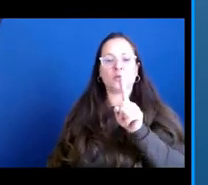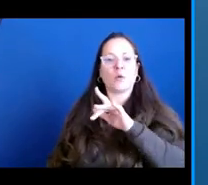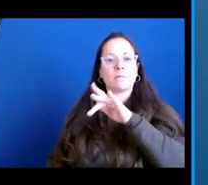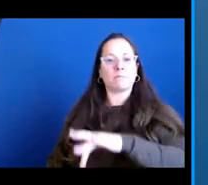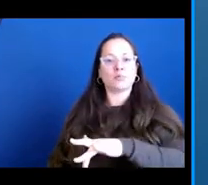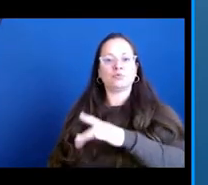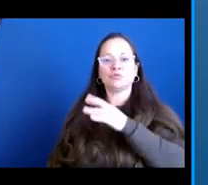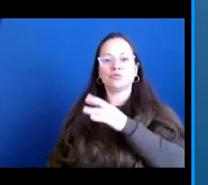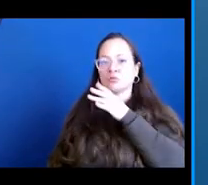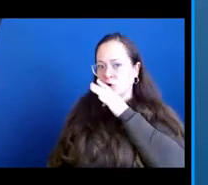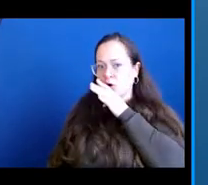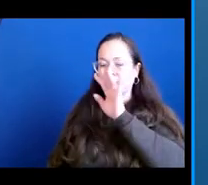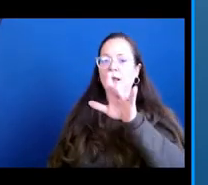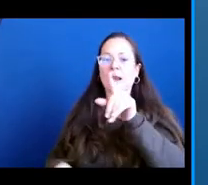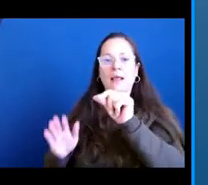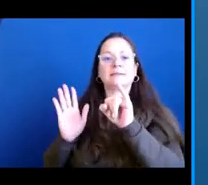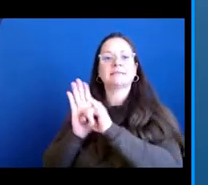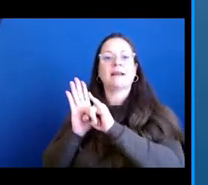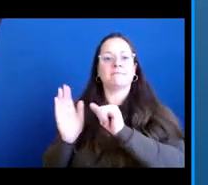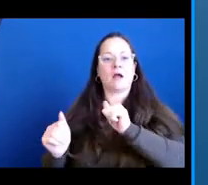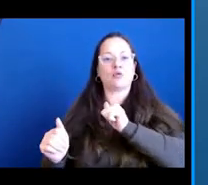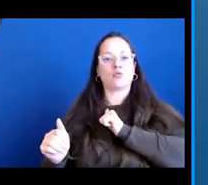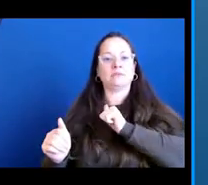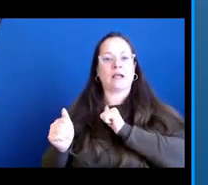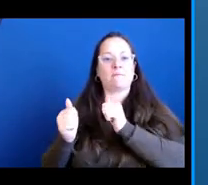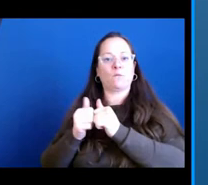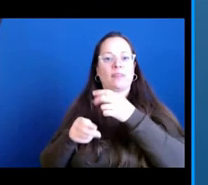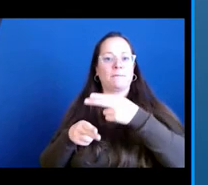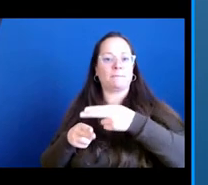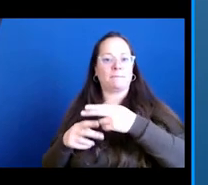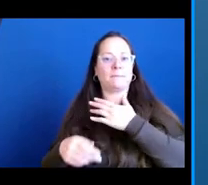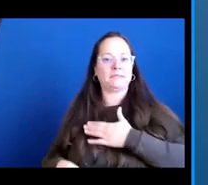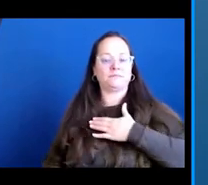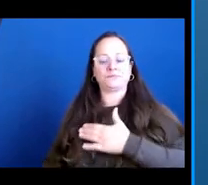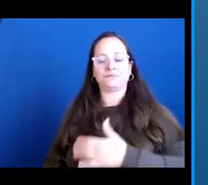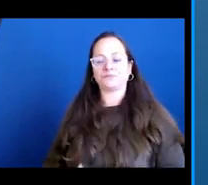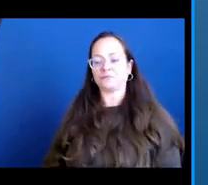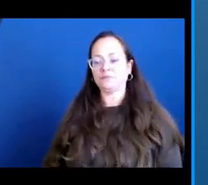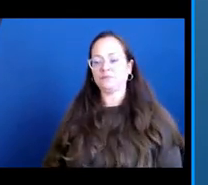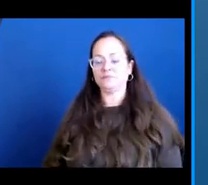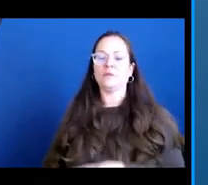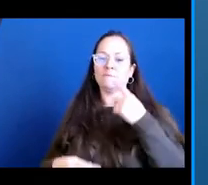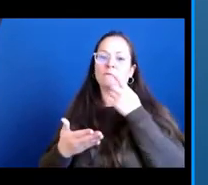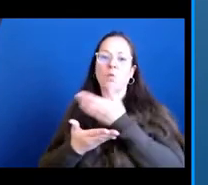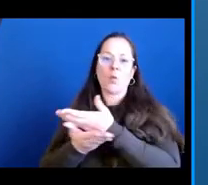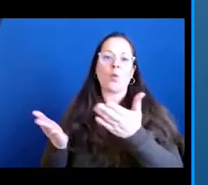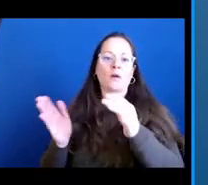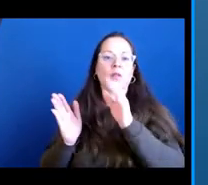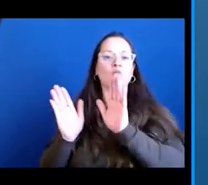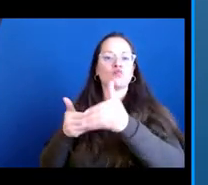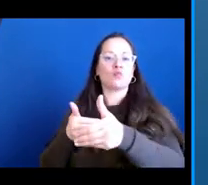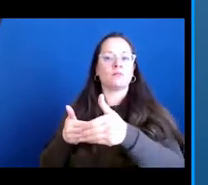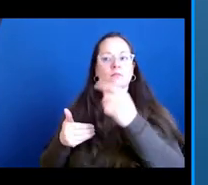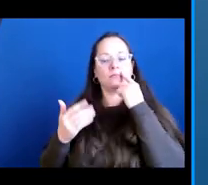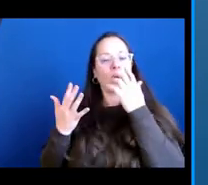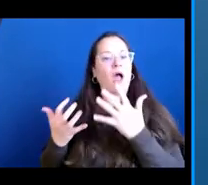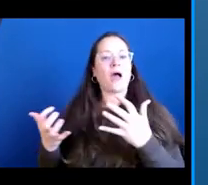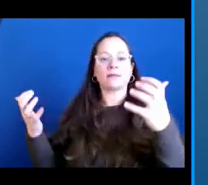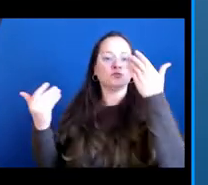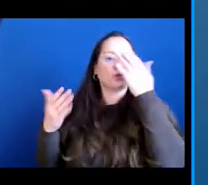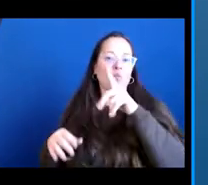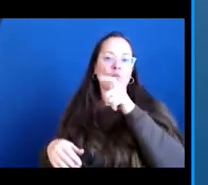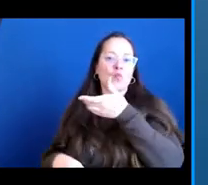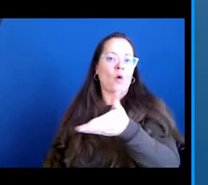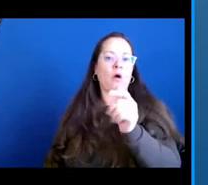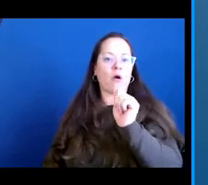because given the shape of the room the audience will know who you are unless you say so yes